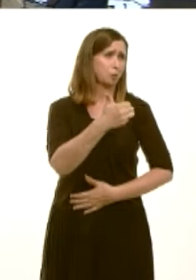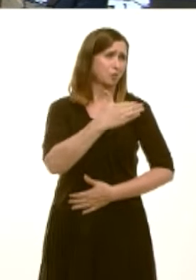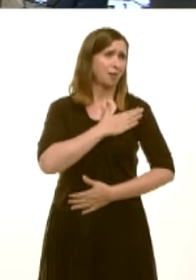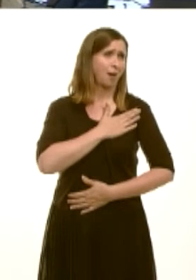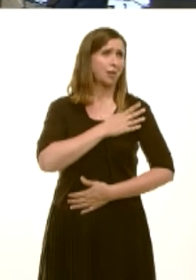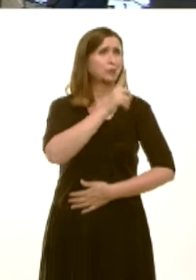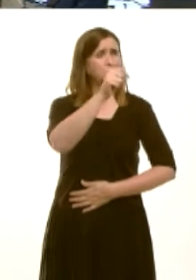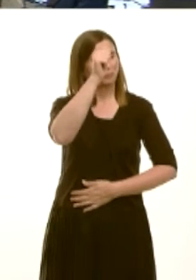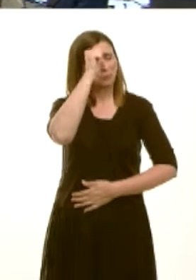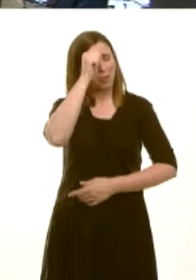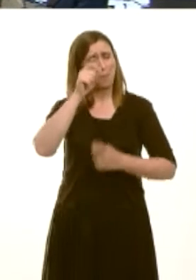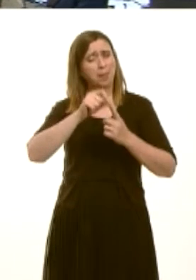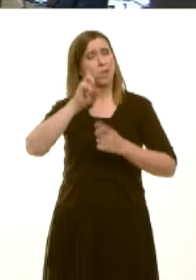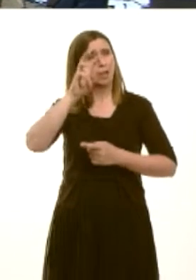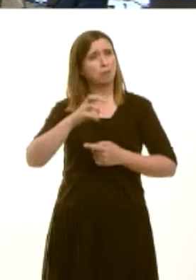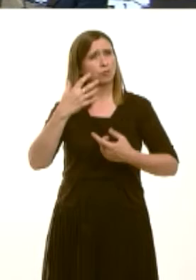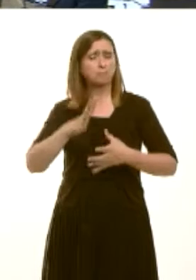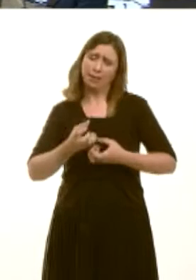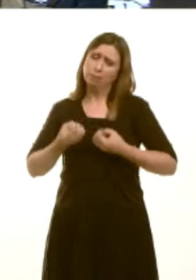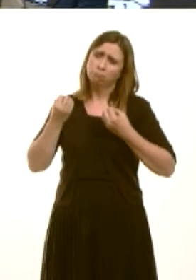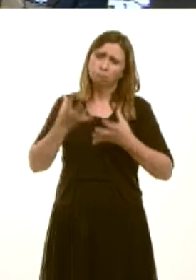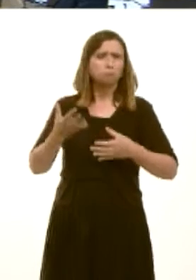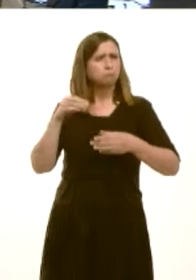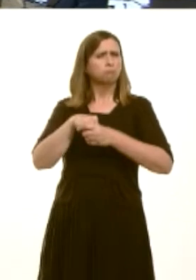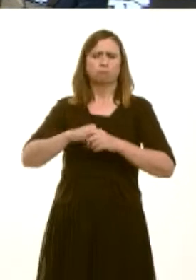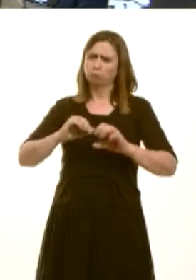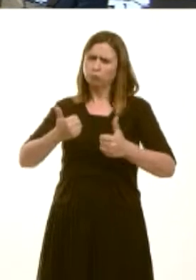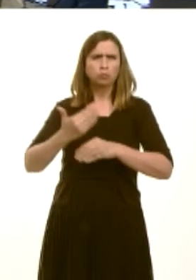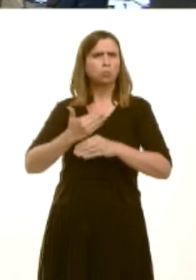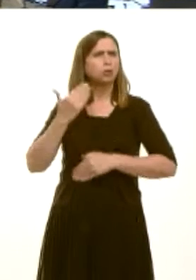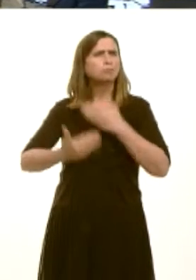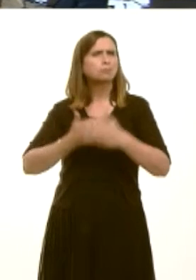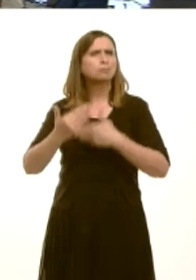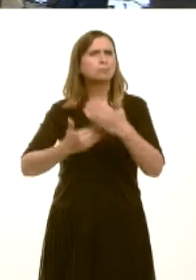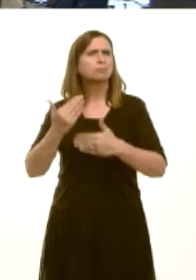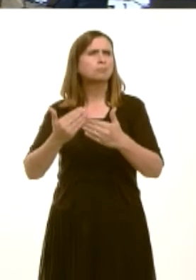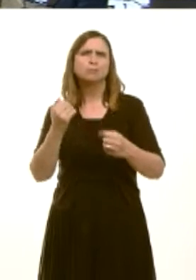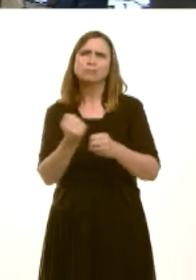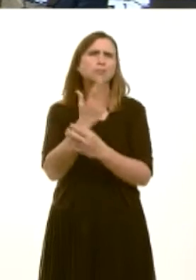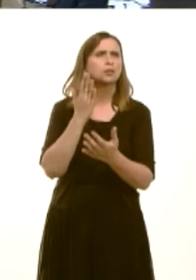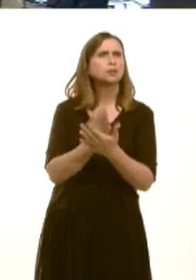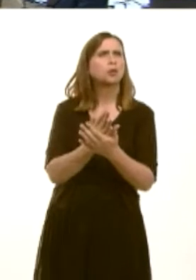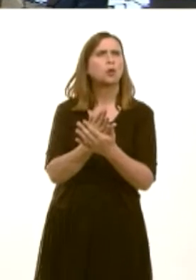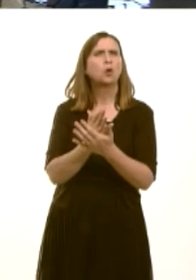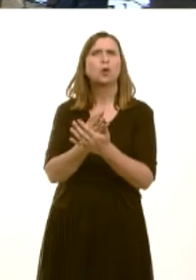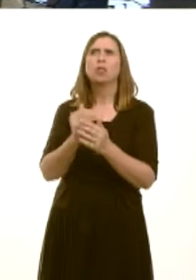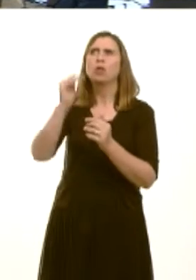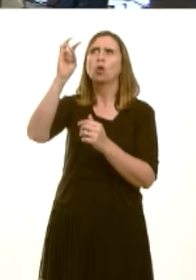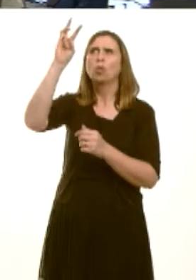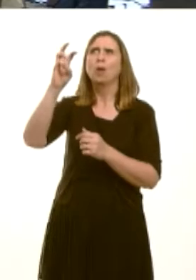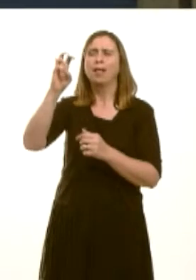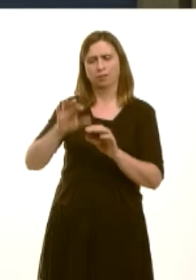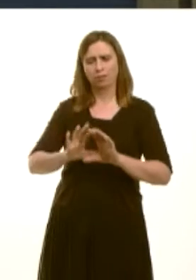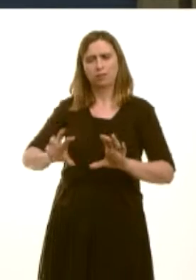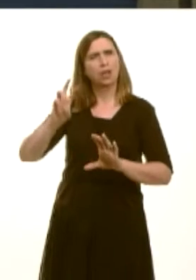Plaid Cymru in ensuring that there are effective air and rail links between North and South Wales. But the question I